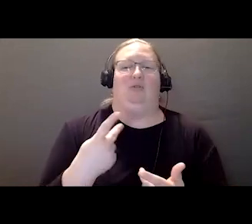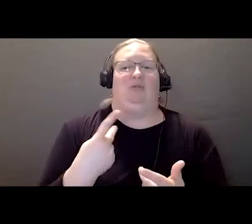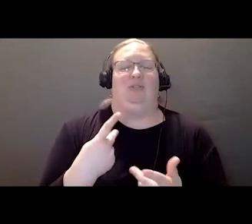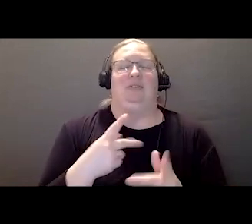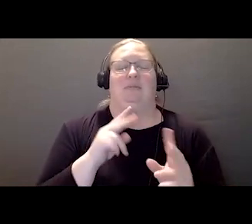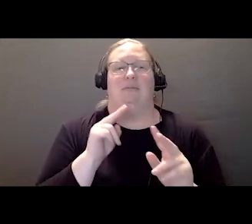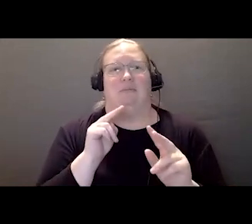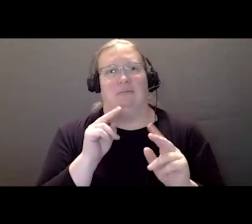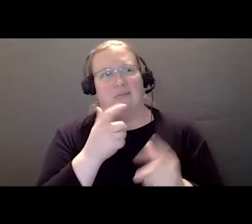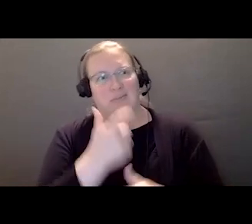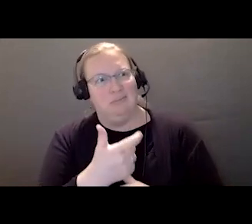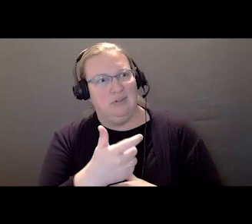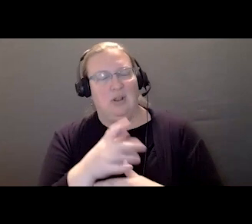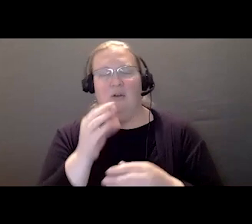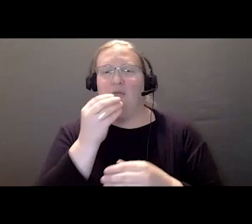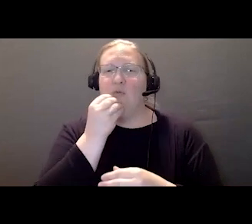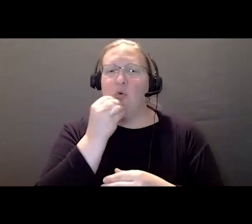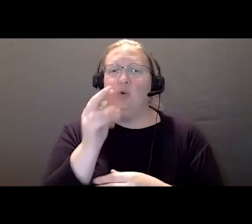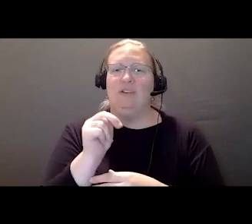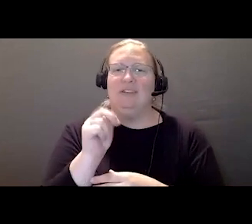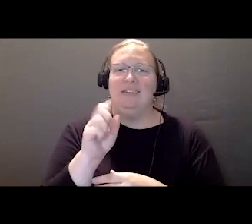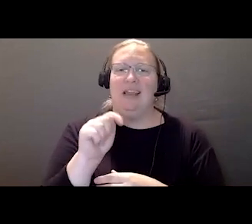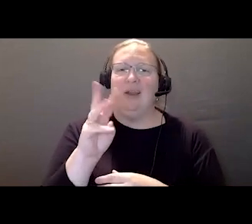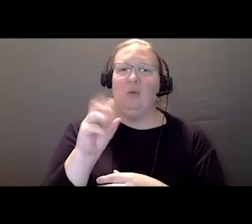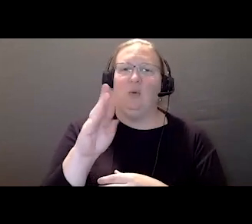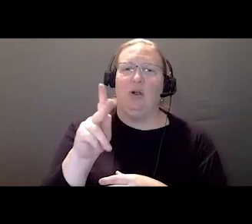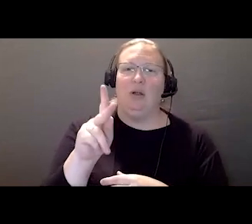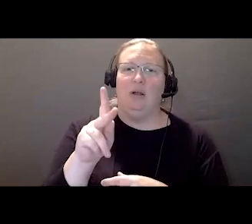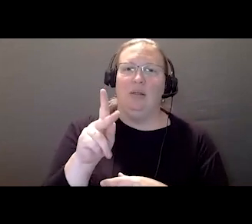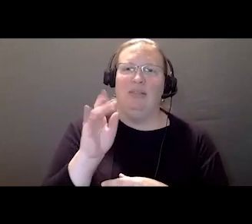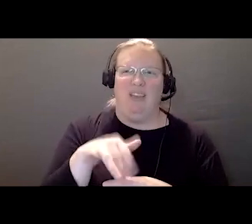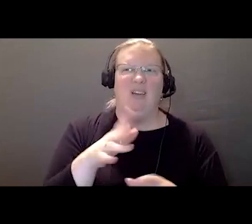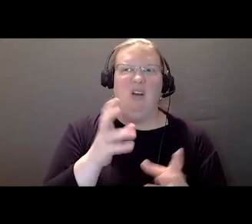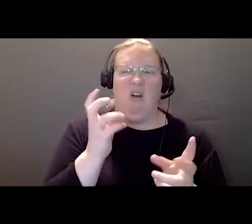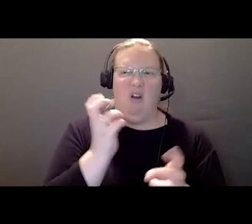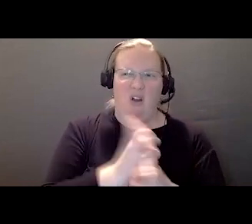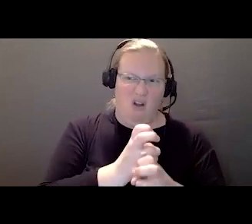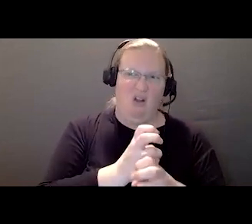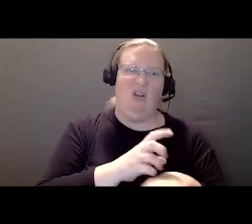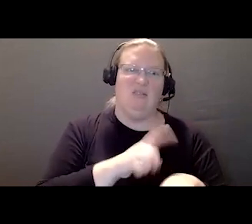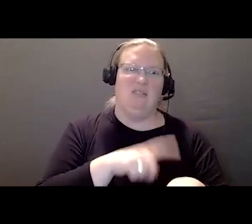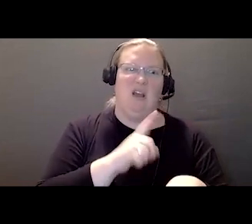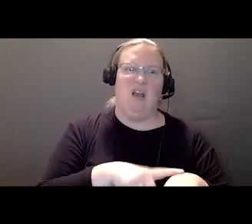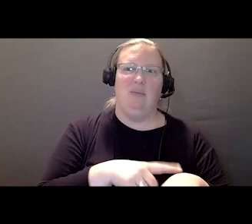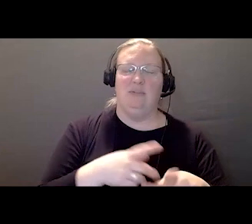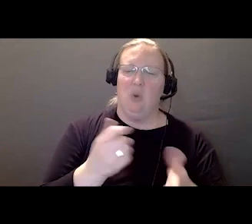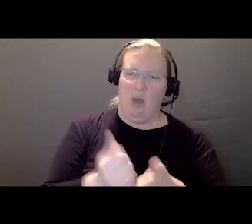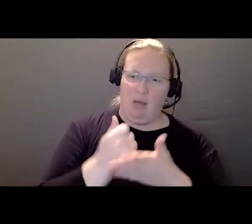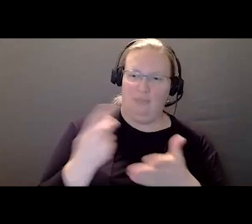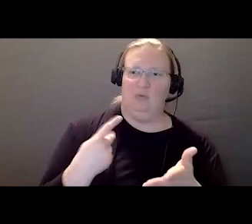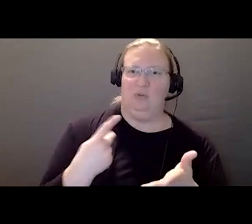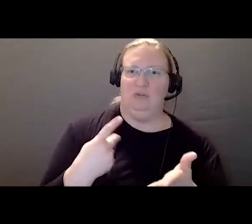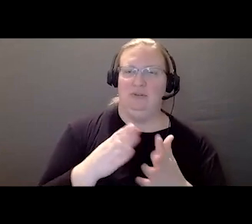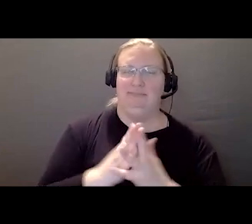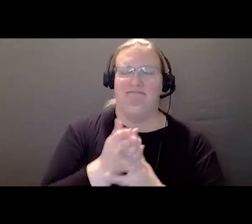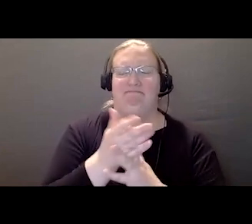It helped to stay connected and pass the time during the dark time. It helped me see that I could open